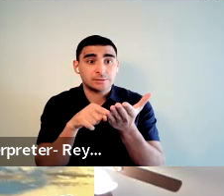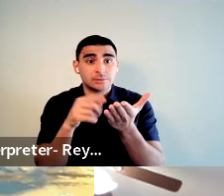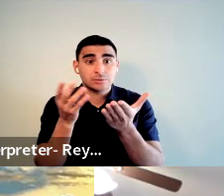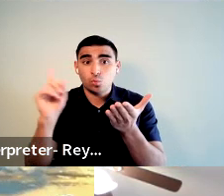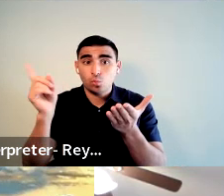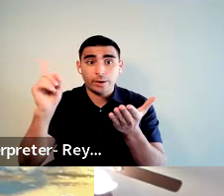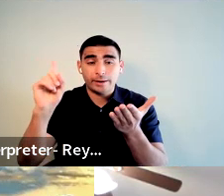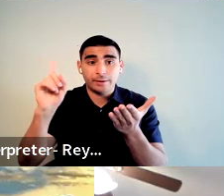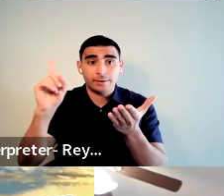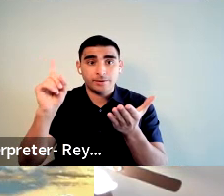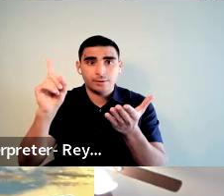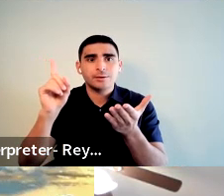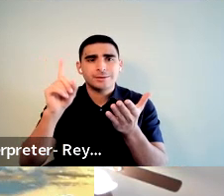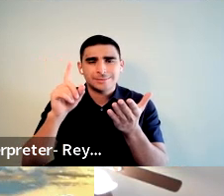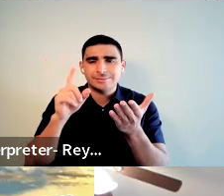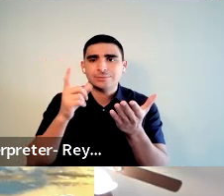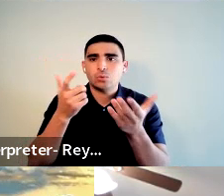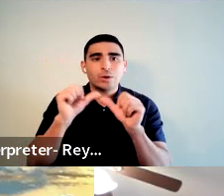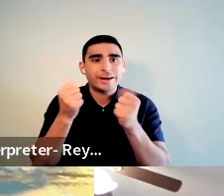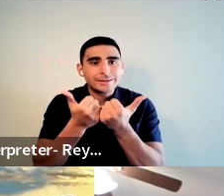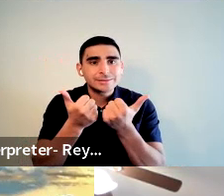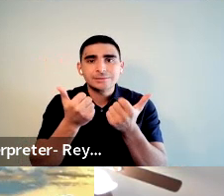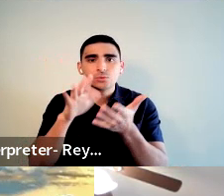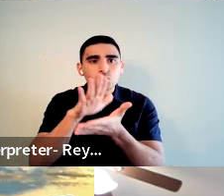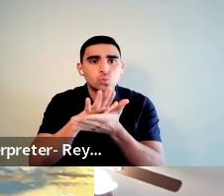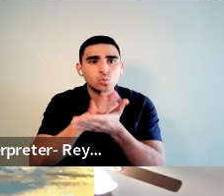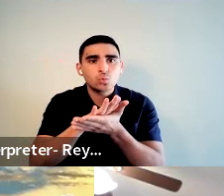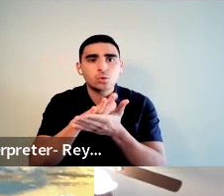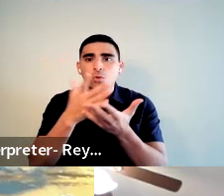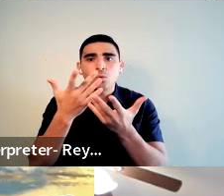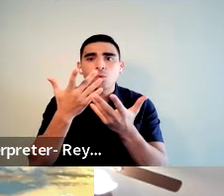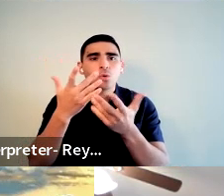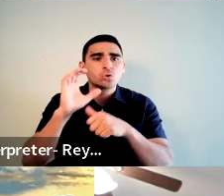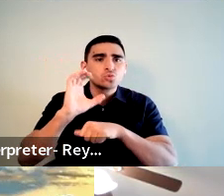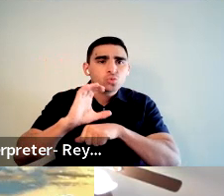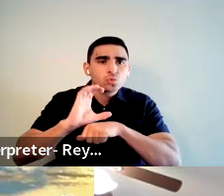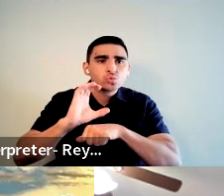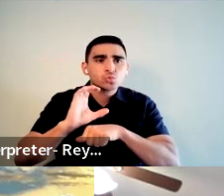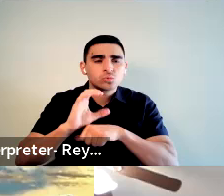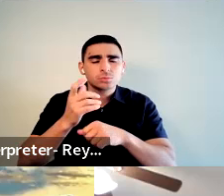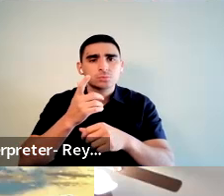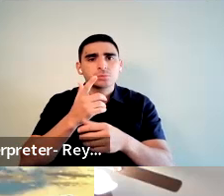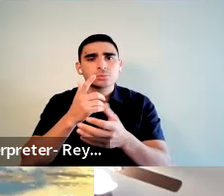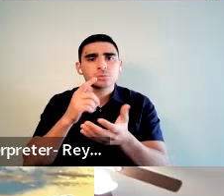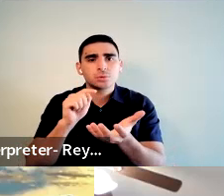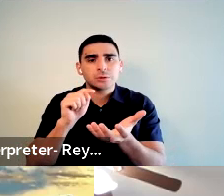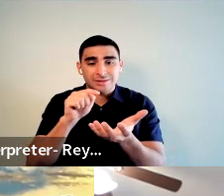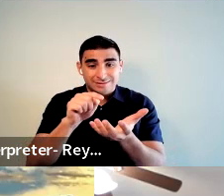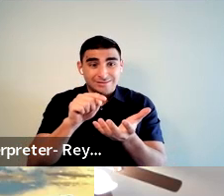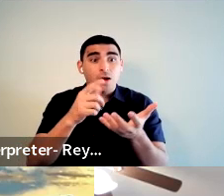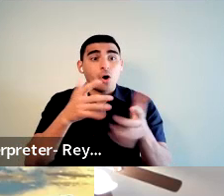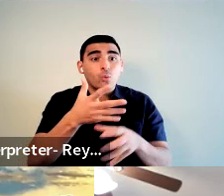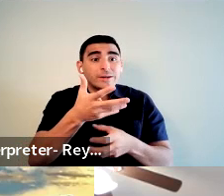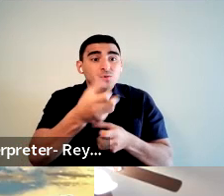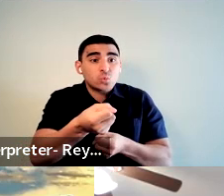or agency or a school or a faith community that is already a trusted and